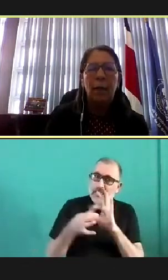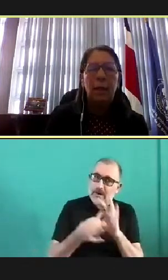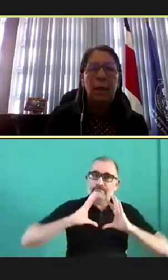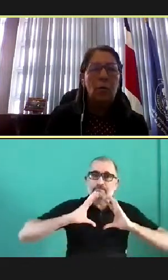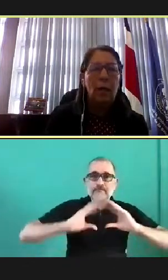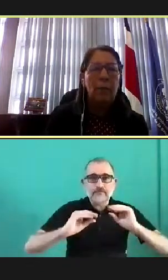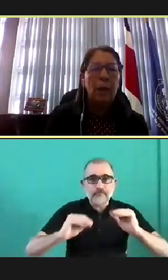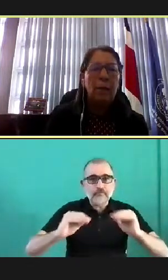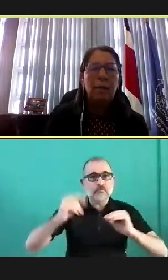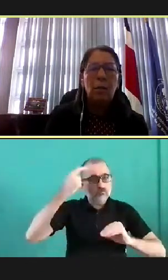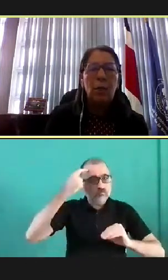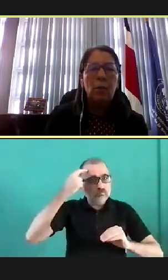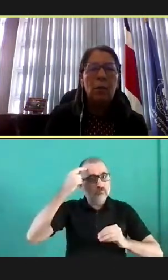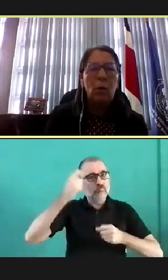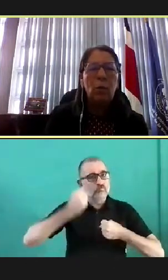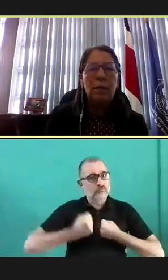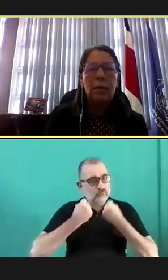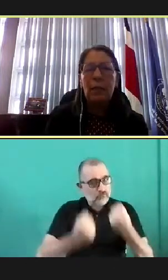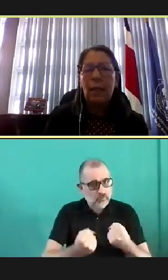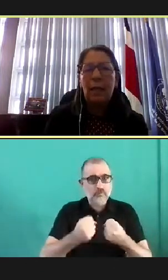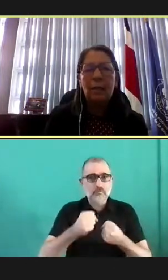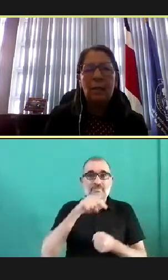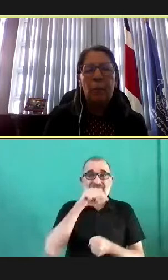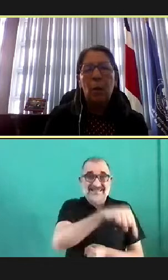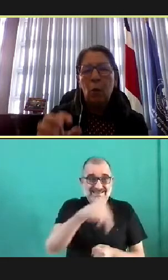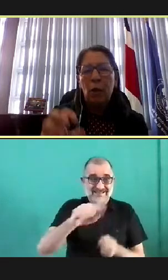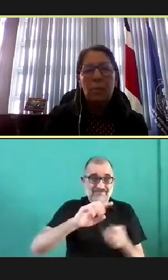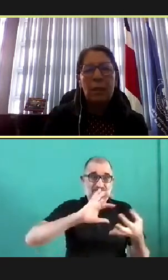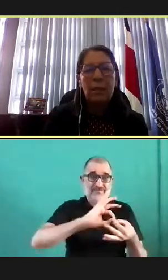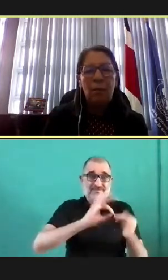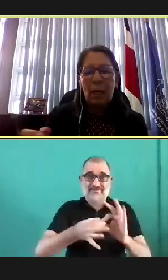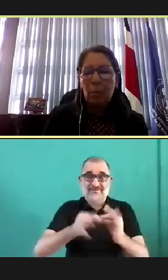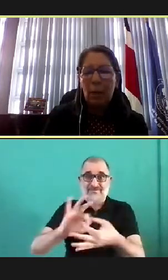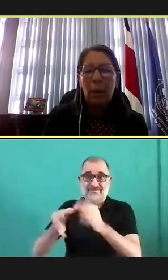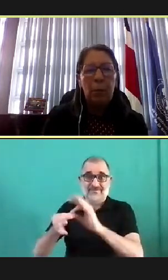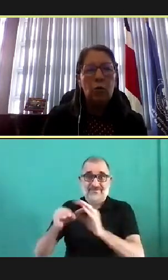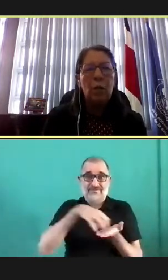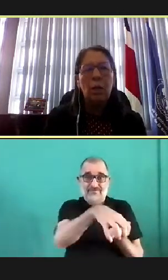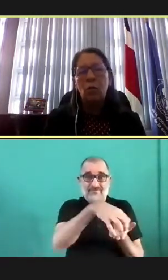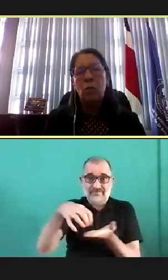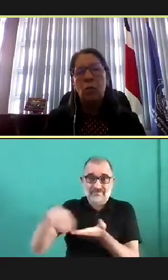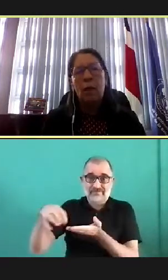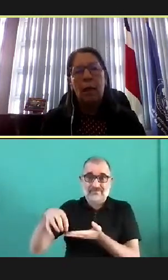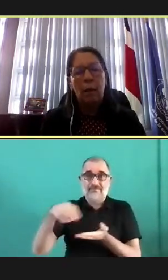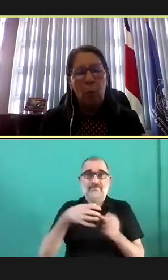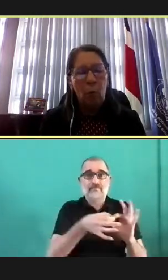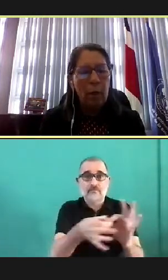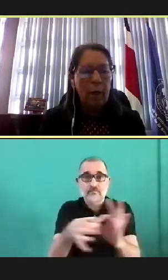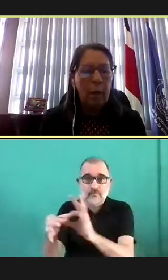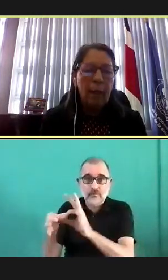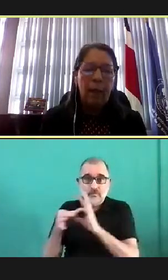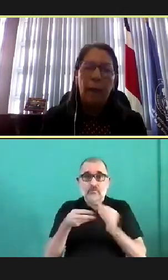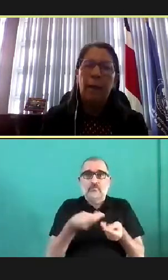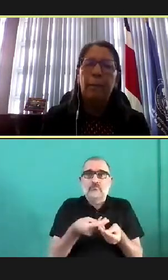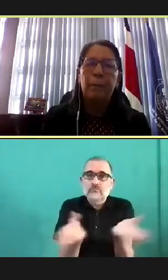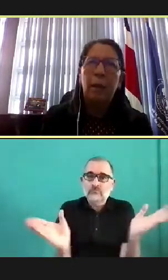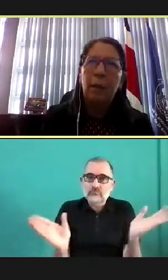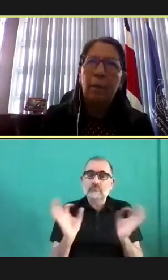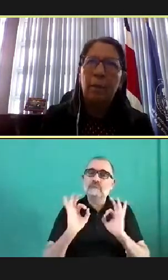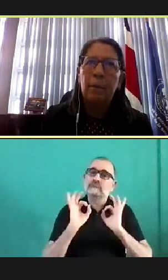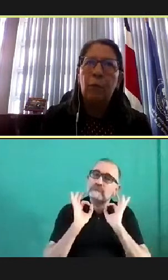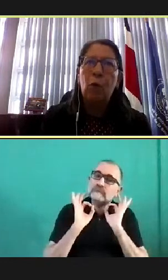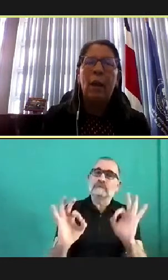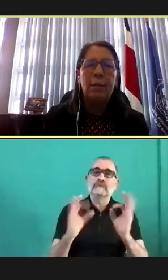and are providing a great deal of support at the national level. We also have specific strategies